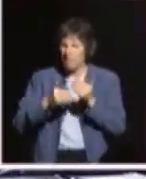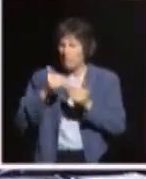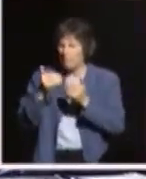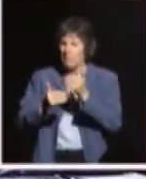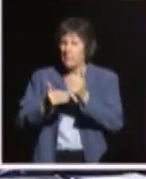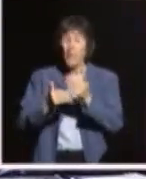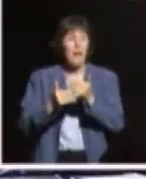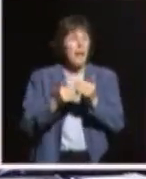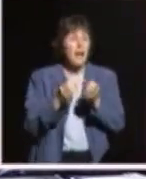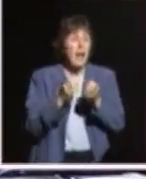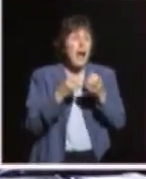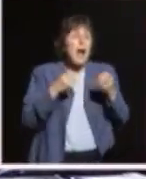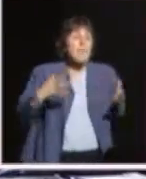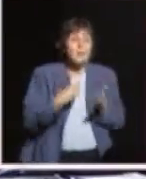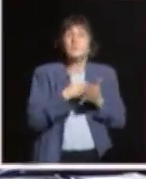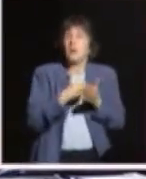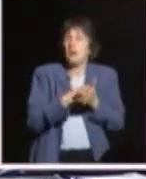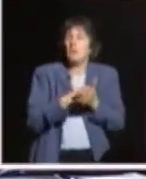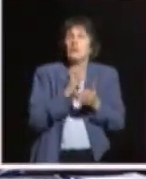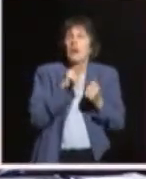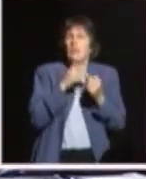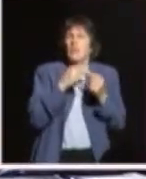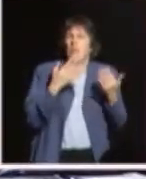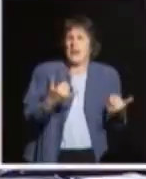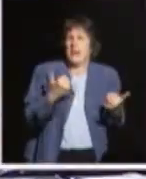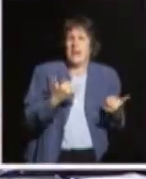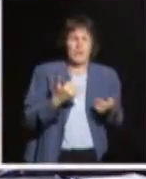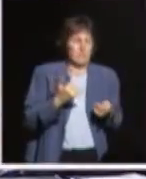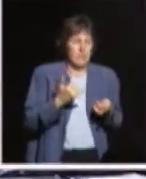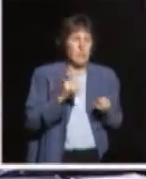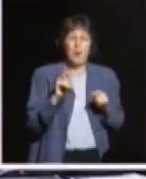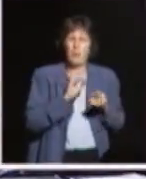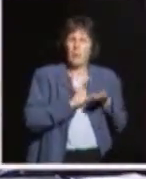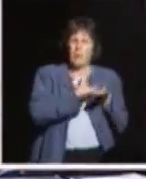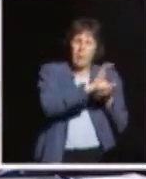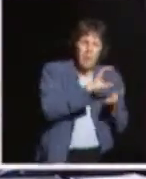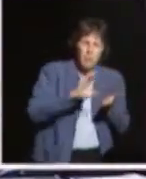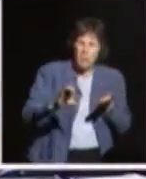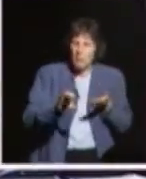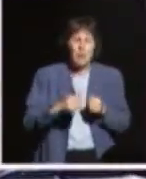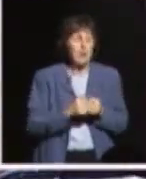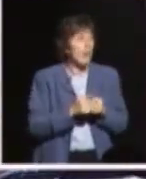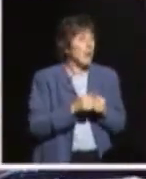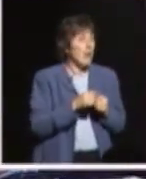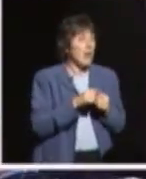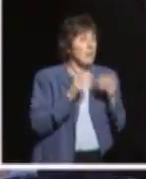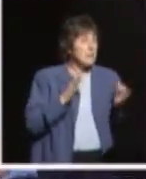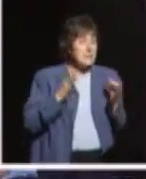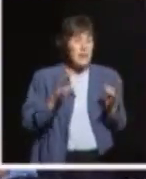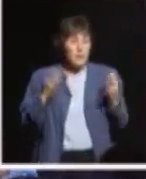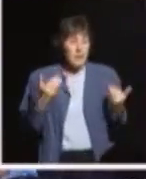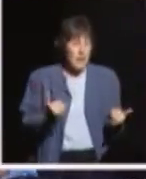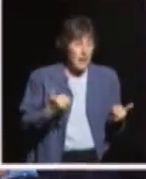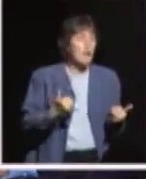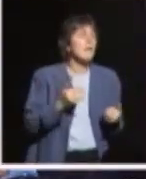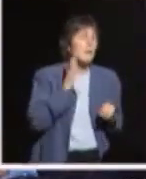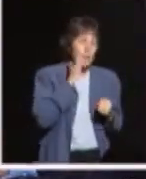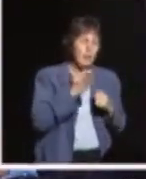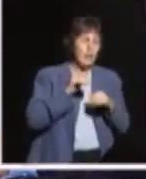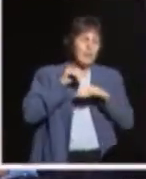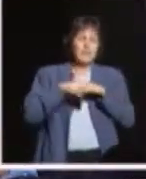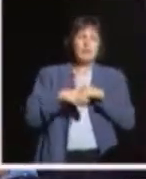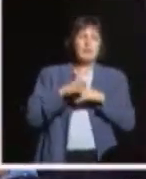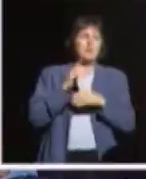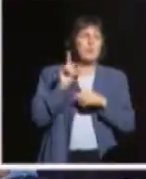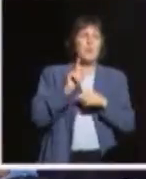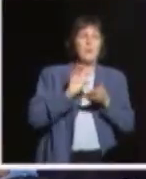will decide, frankly, what will be accessible and what programs we can fund in the future. That